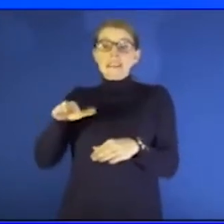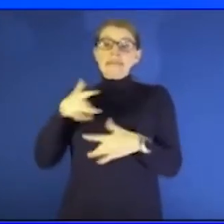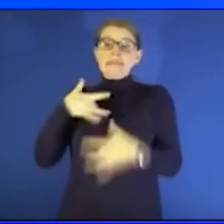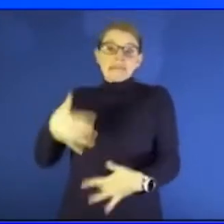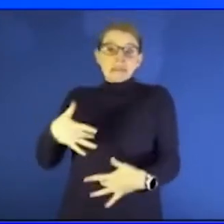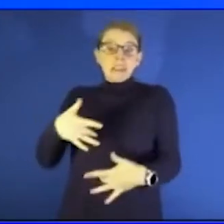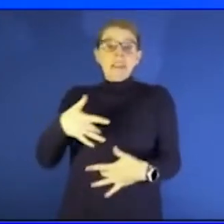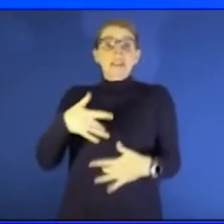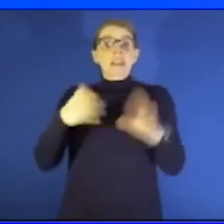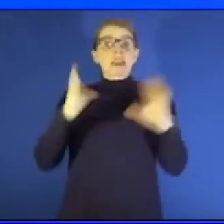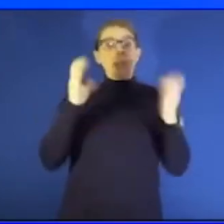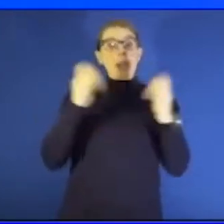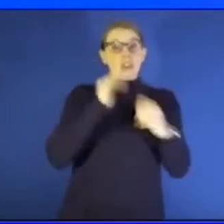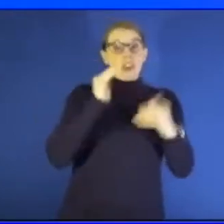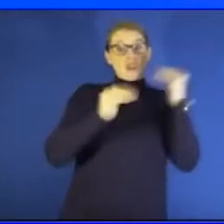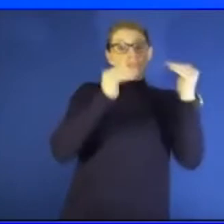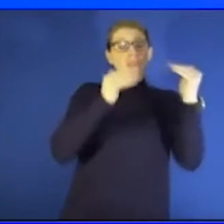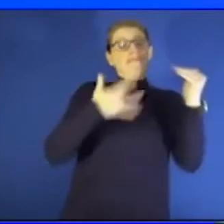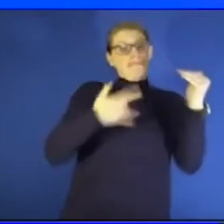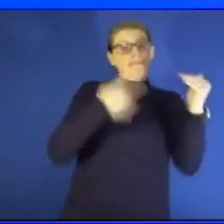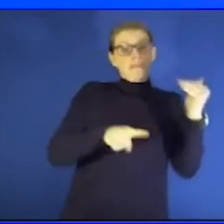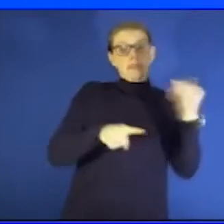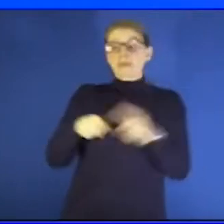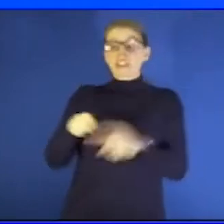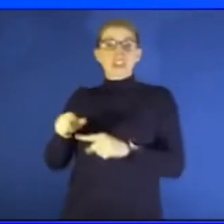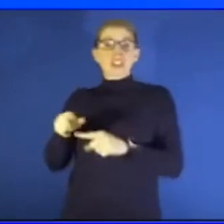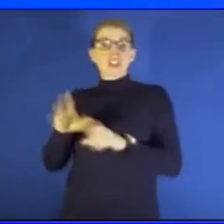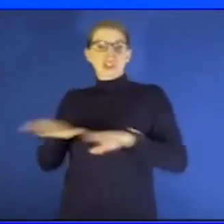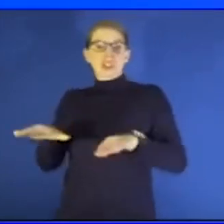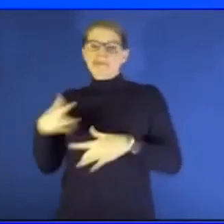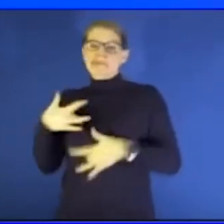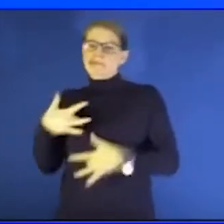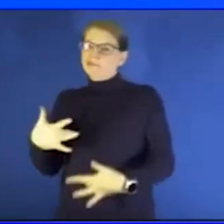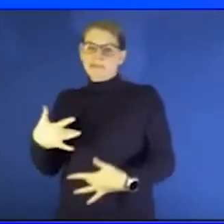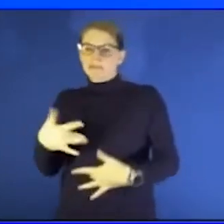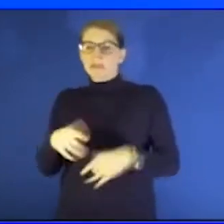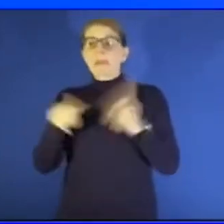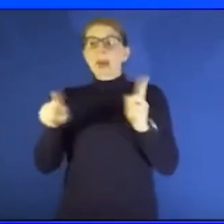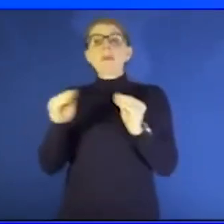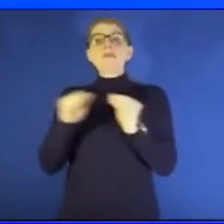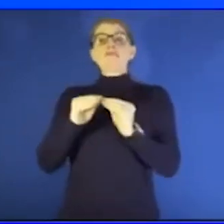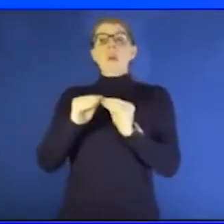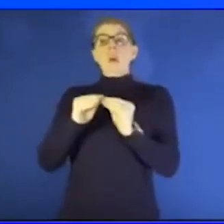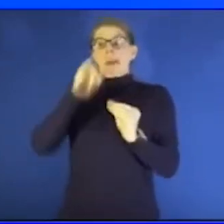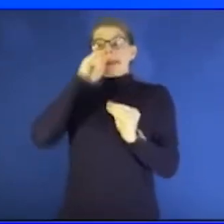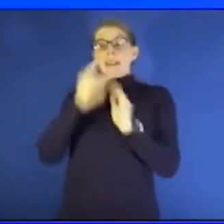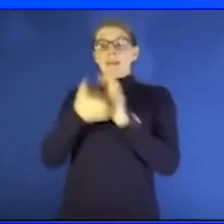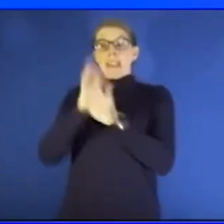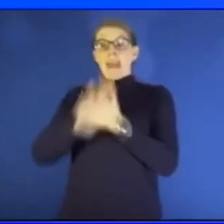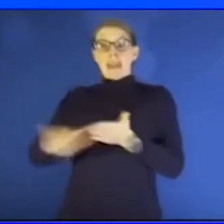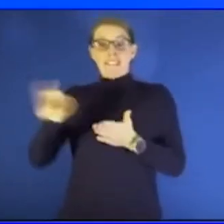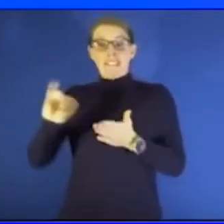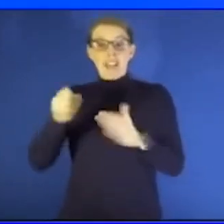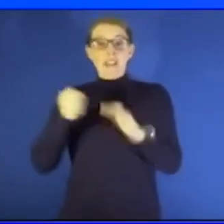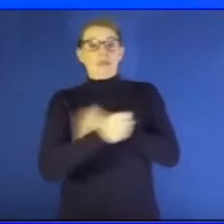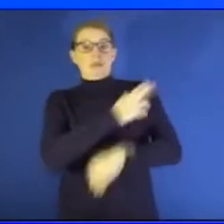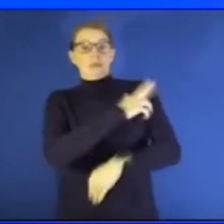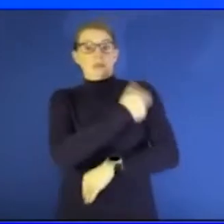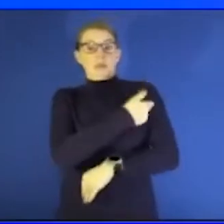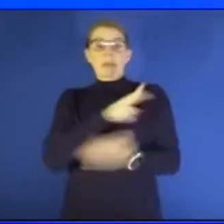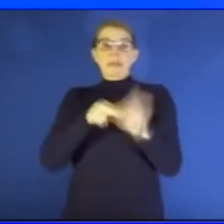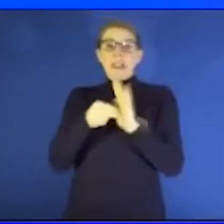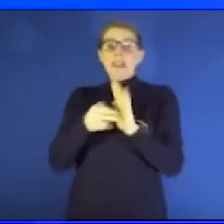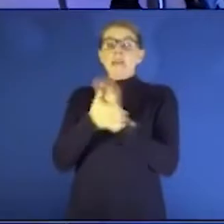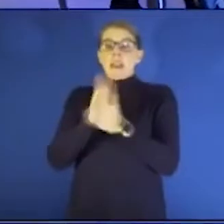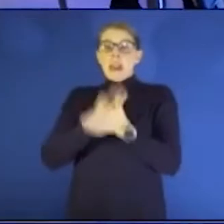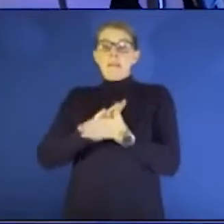seen an uptick in that related to the fact that there's more kids getting infected and then more hospitalizations leading to more serious illness. But the other thing is